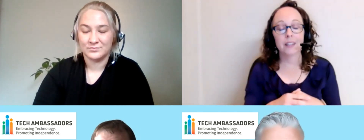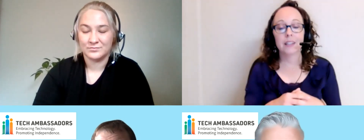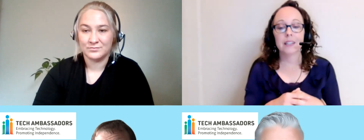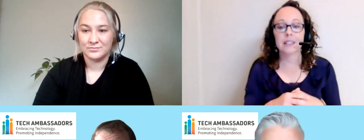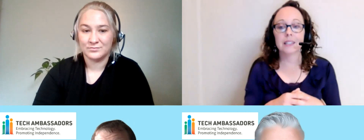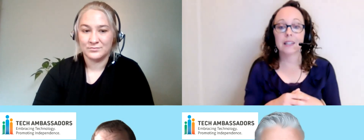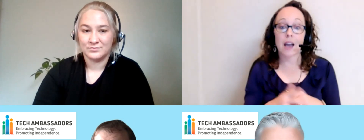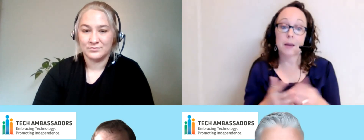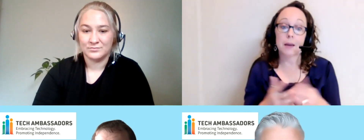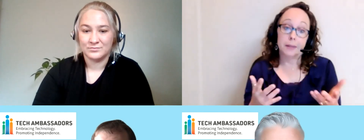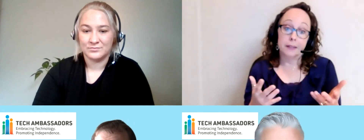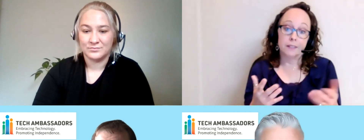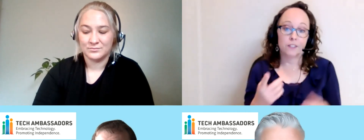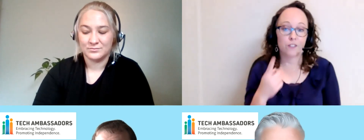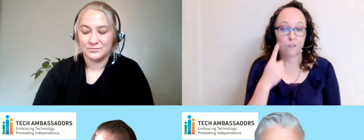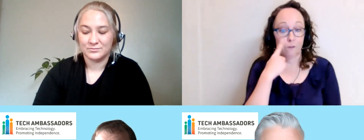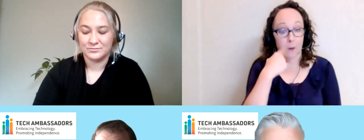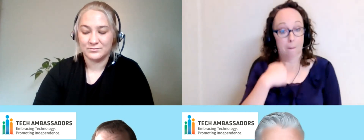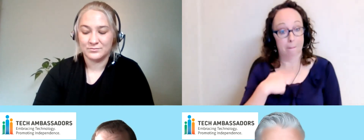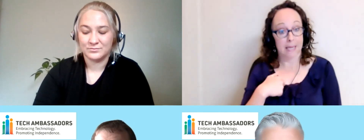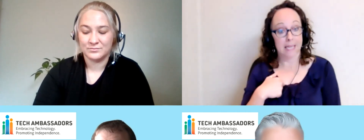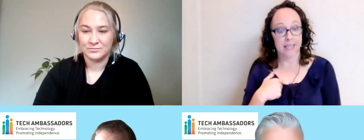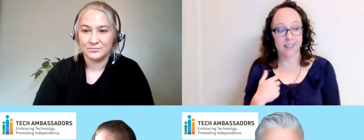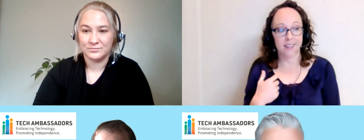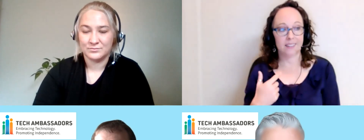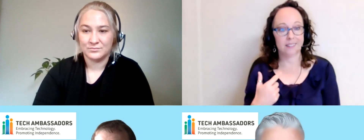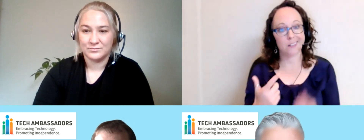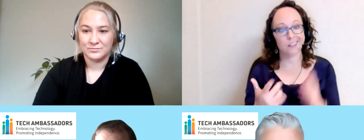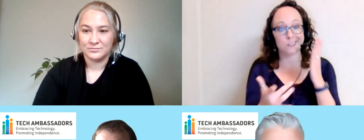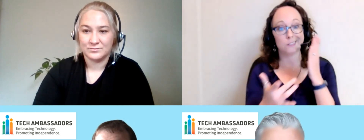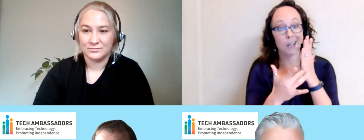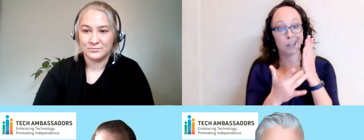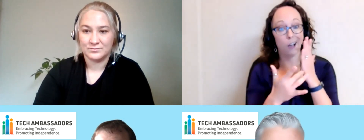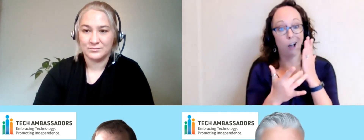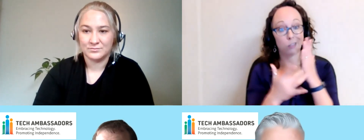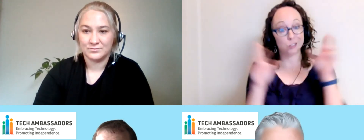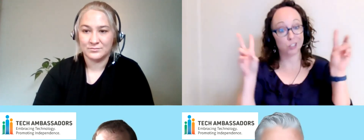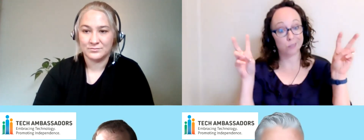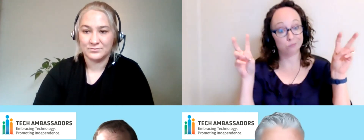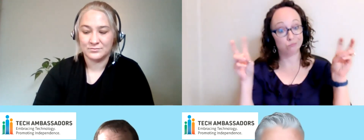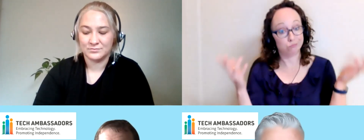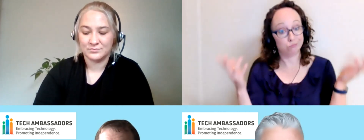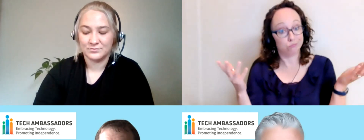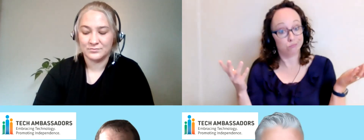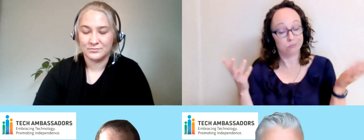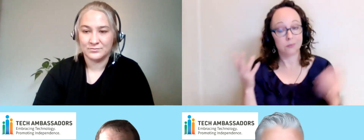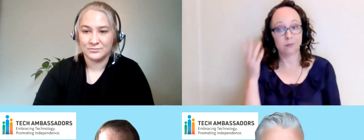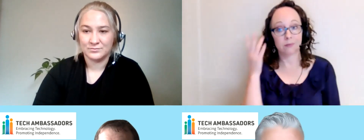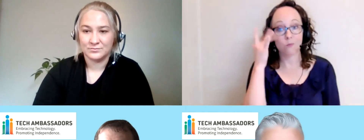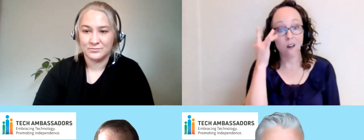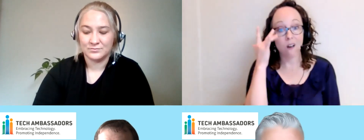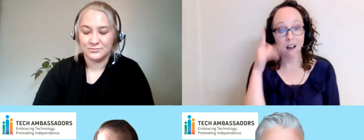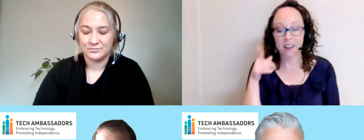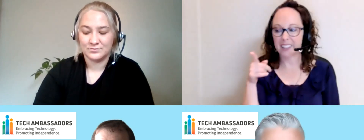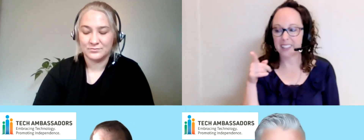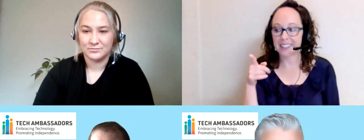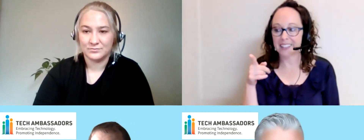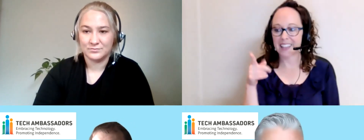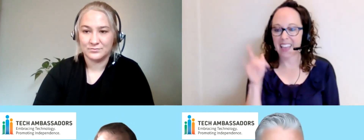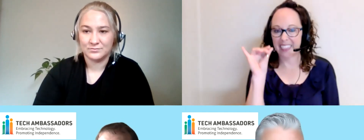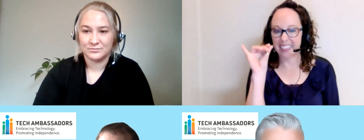to me technology, because it helps me, like,